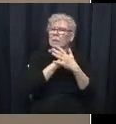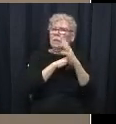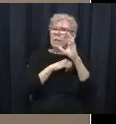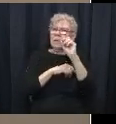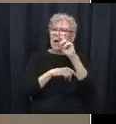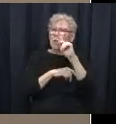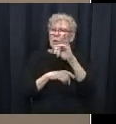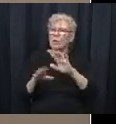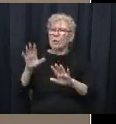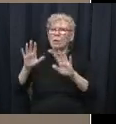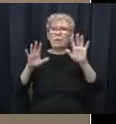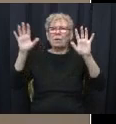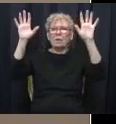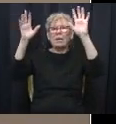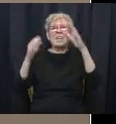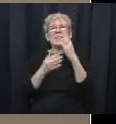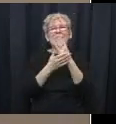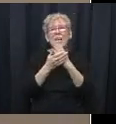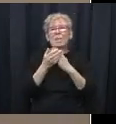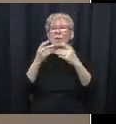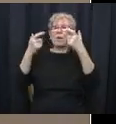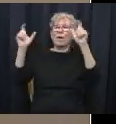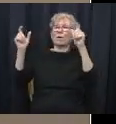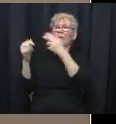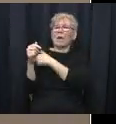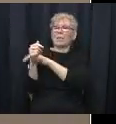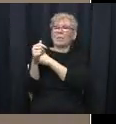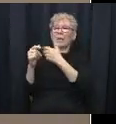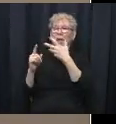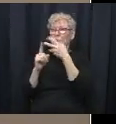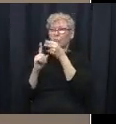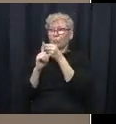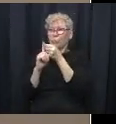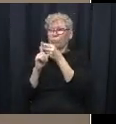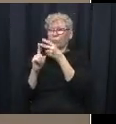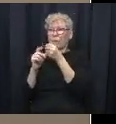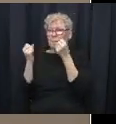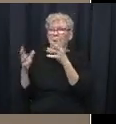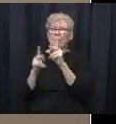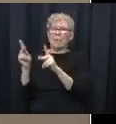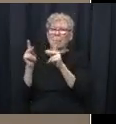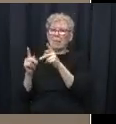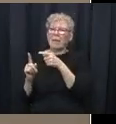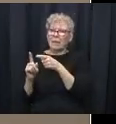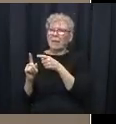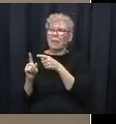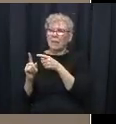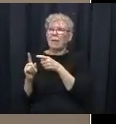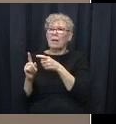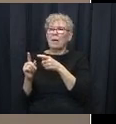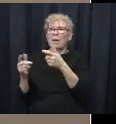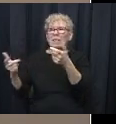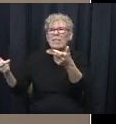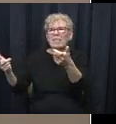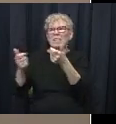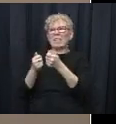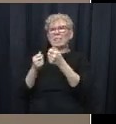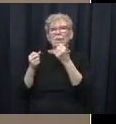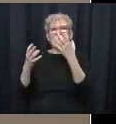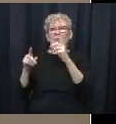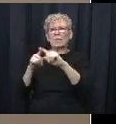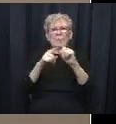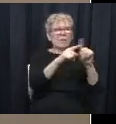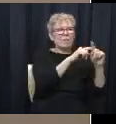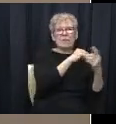folks very quickly and they draw from a multitude of counties. We think that's where potentially some of